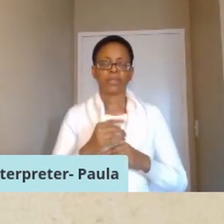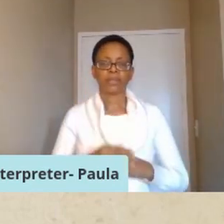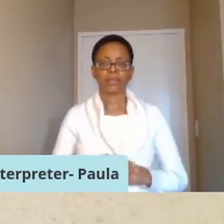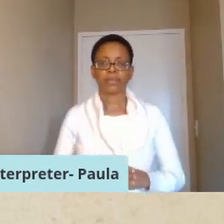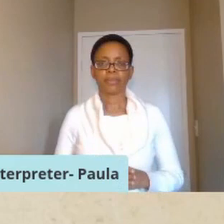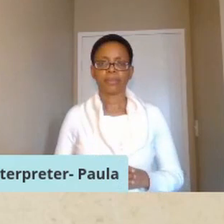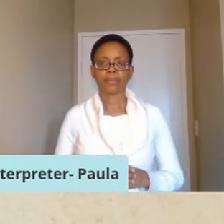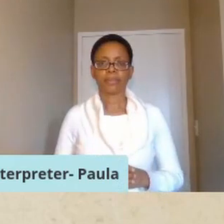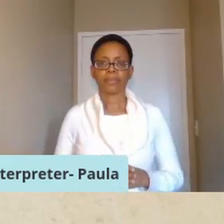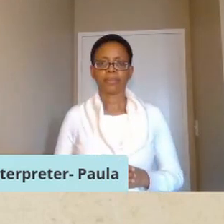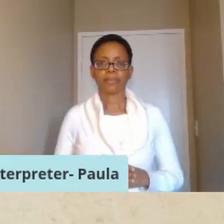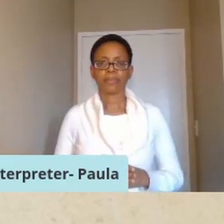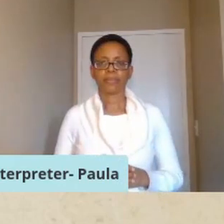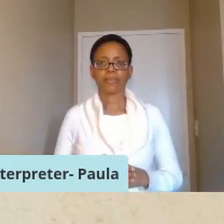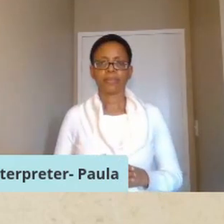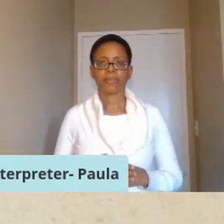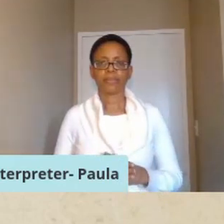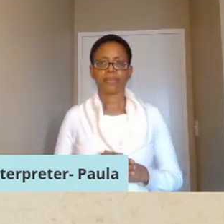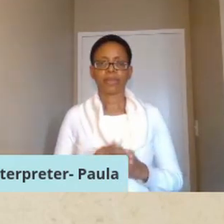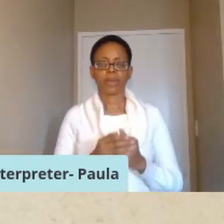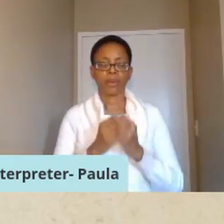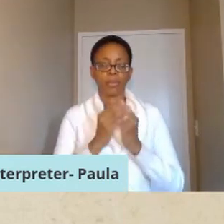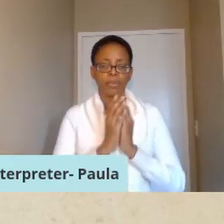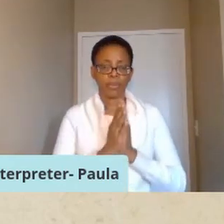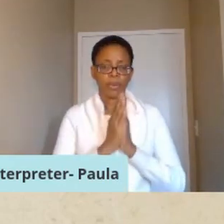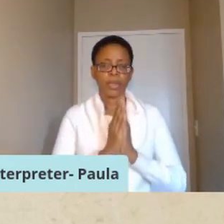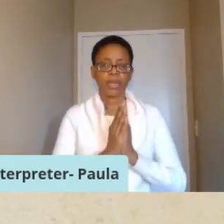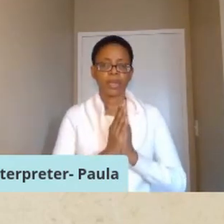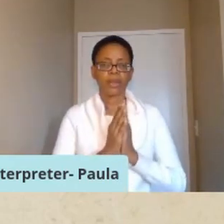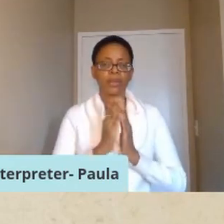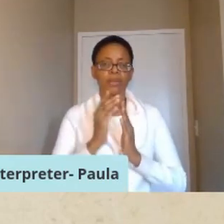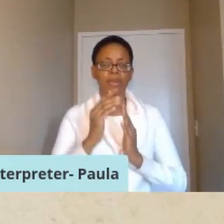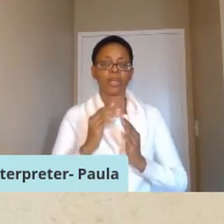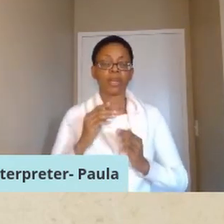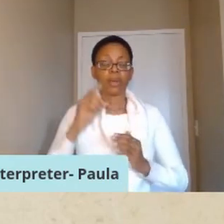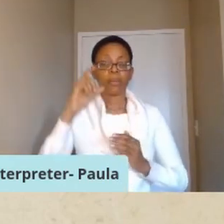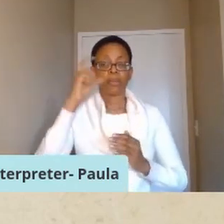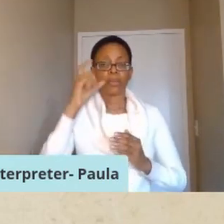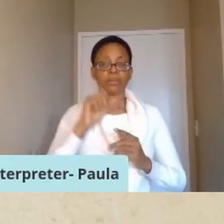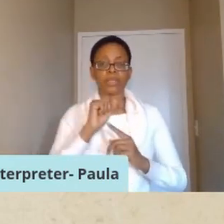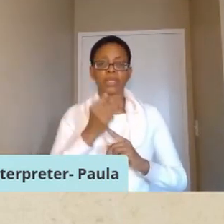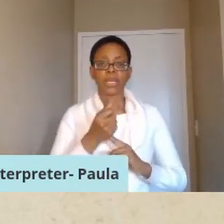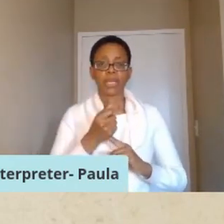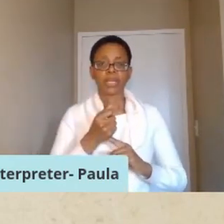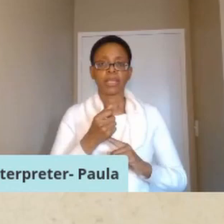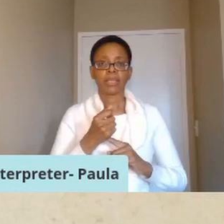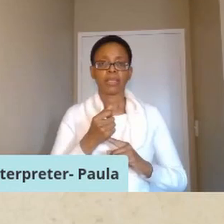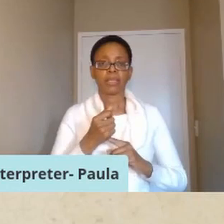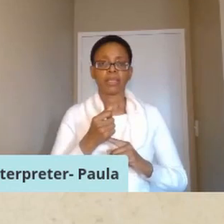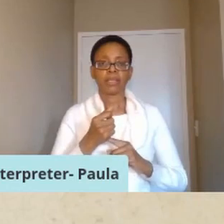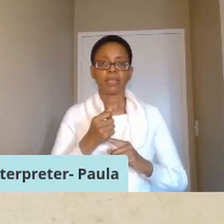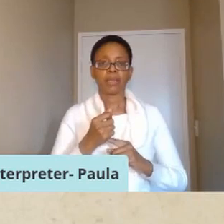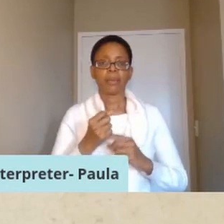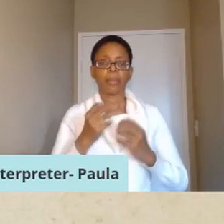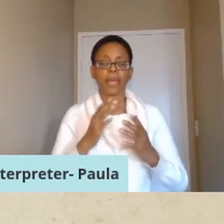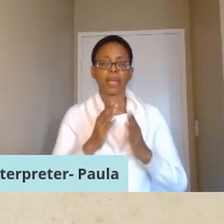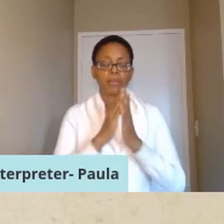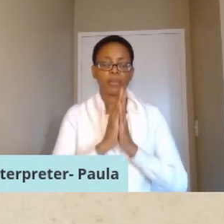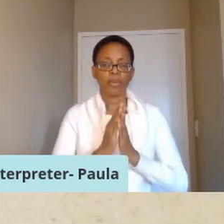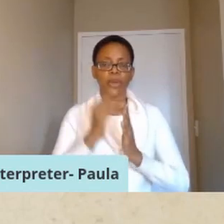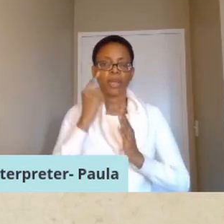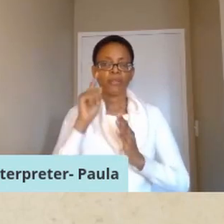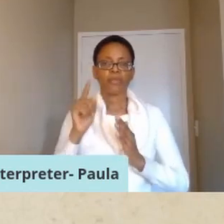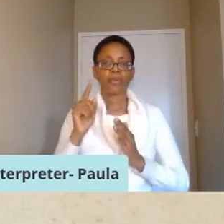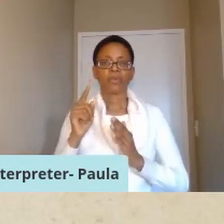known, praying for healing of mentally ill patients in the Muslim societies, including those who are assumed to be possessed